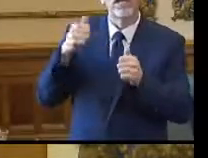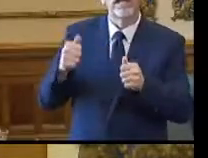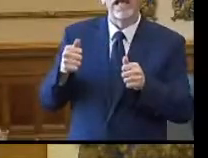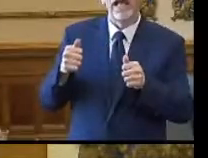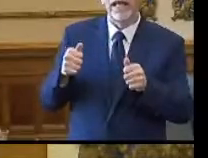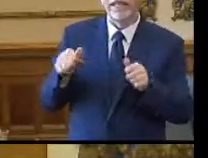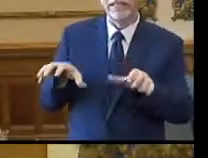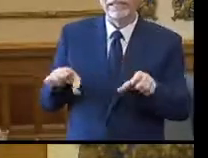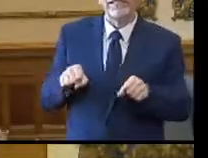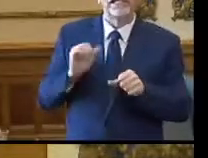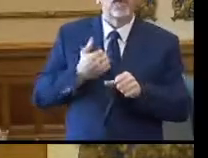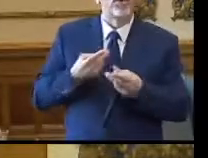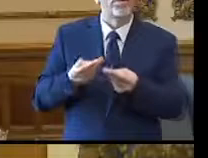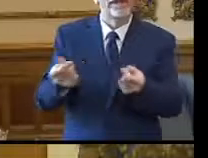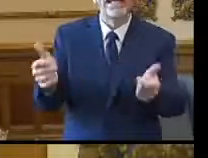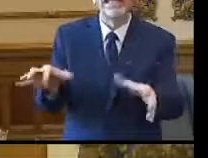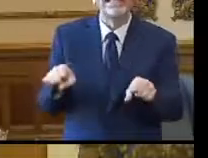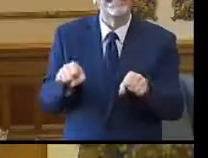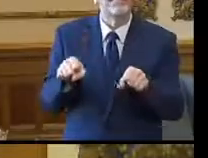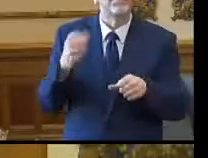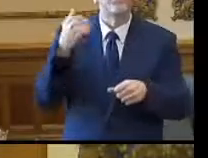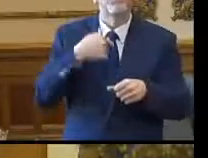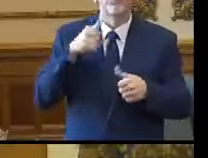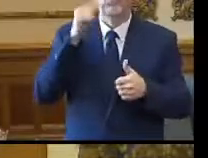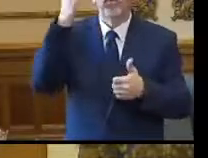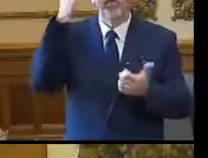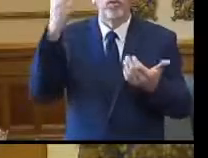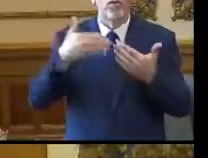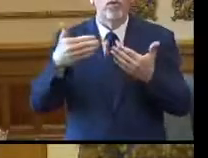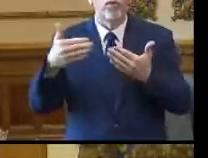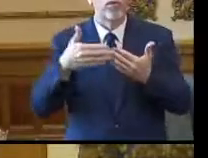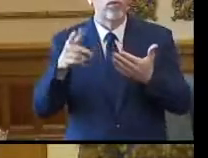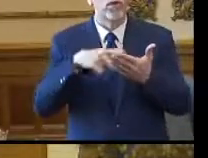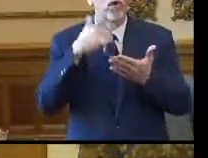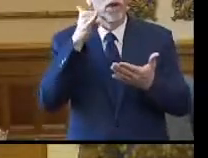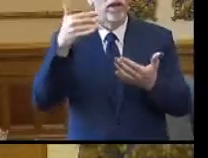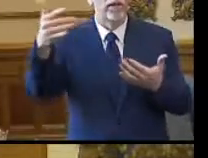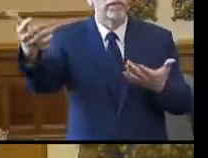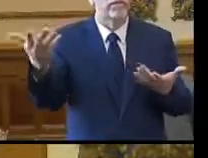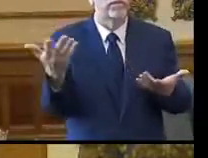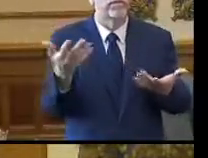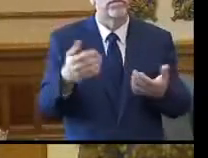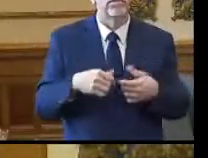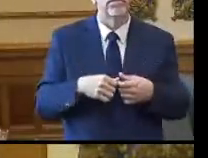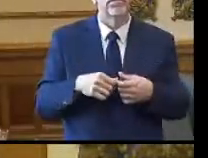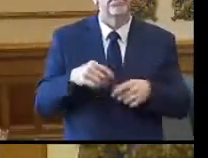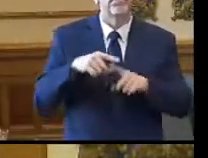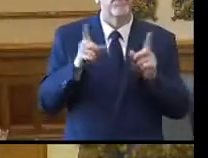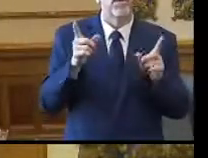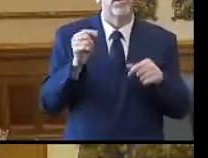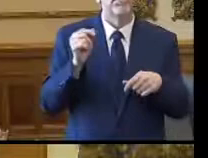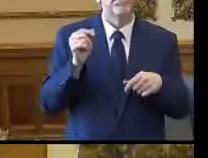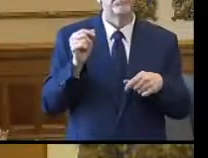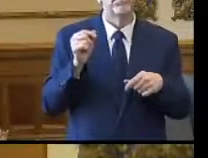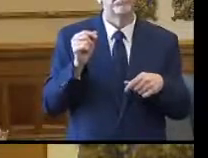on expenditures because we do not know what the future holds. But as I mentioned,